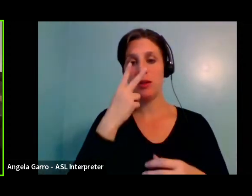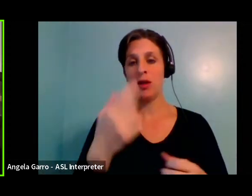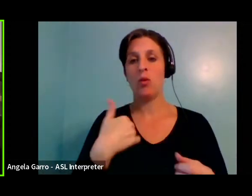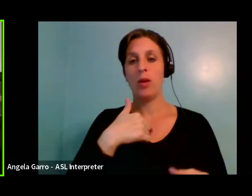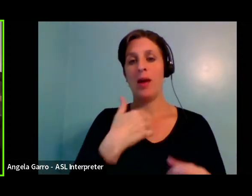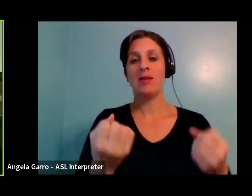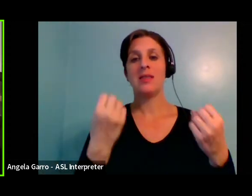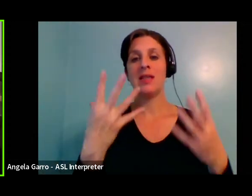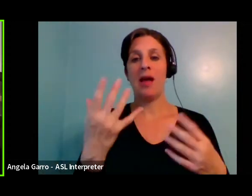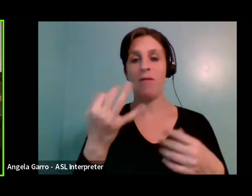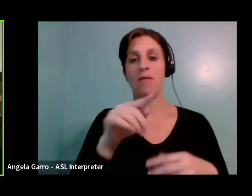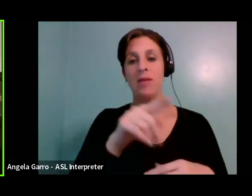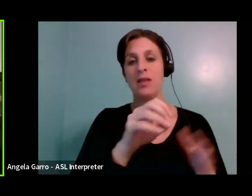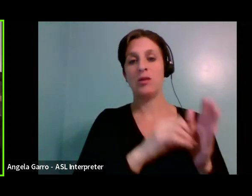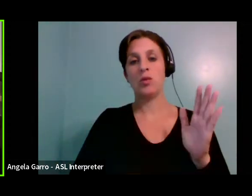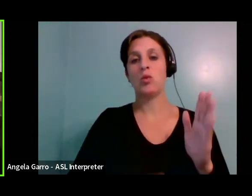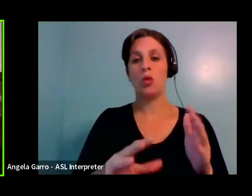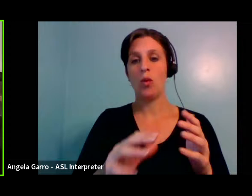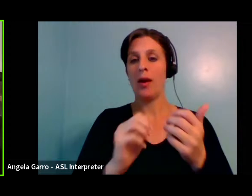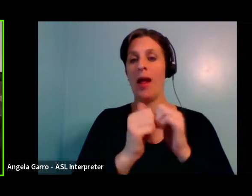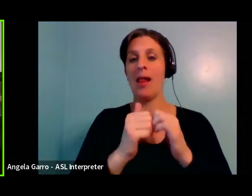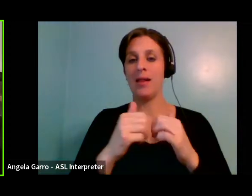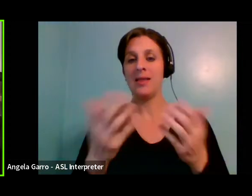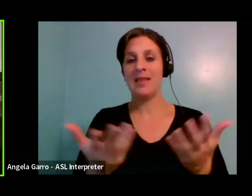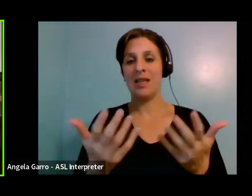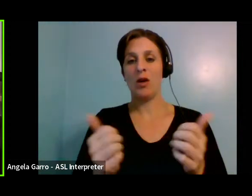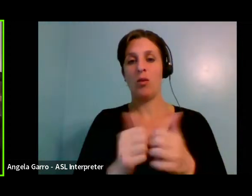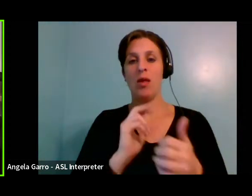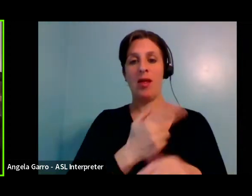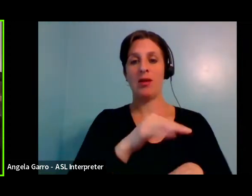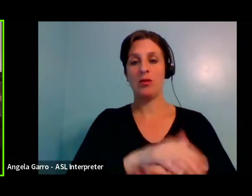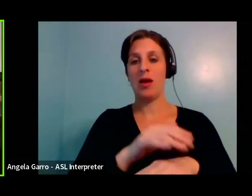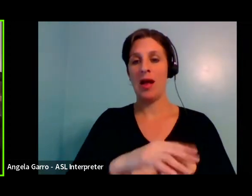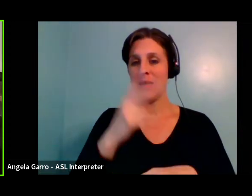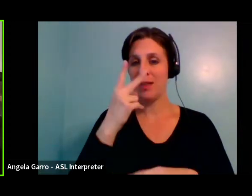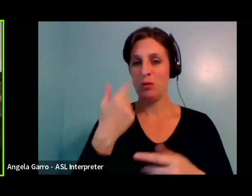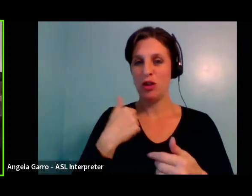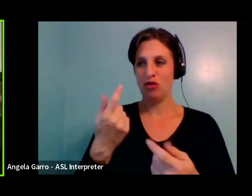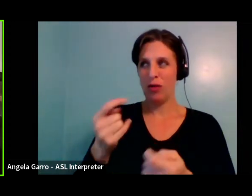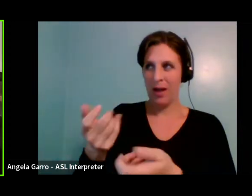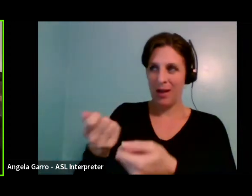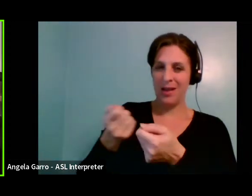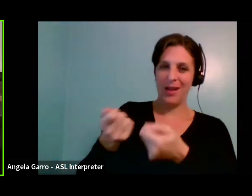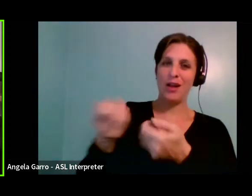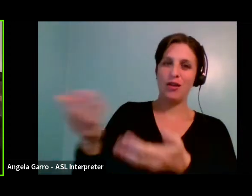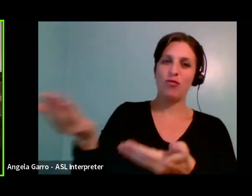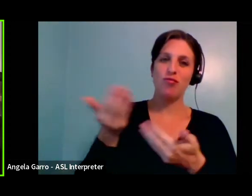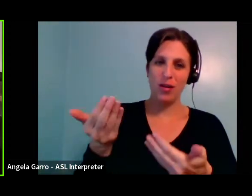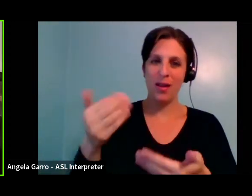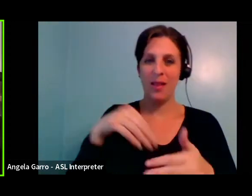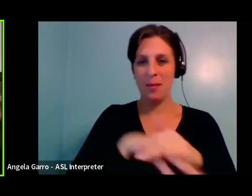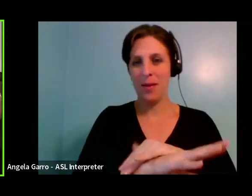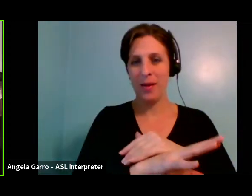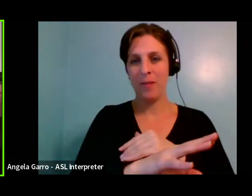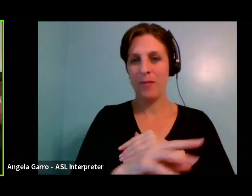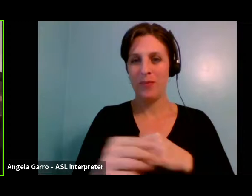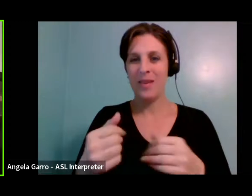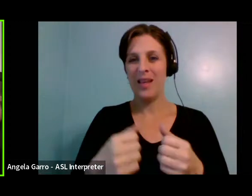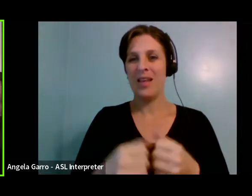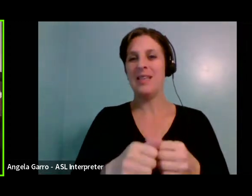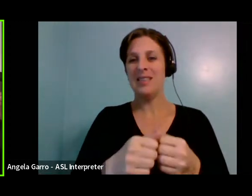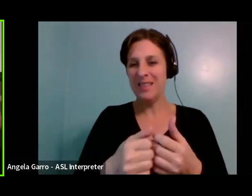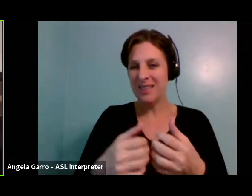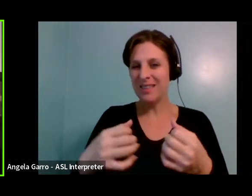student athletes here with us tonight. I think we're bringing them in. Trying to bring them in. I'm